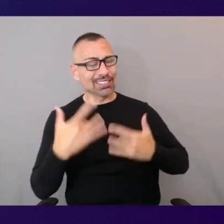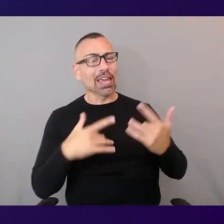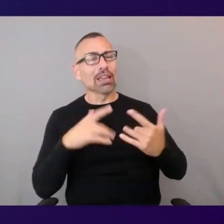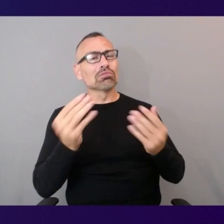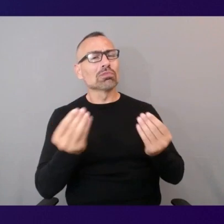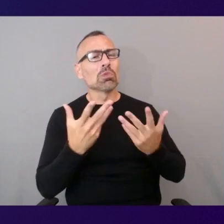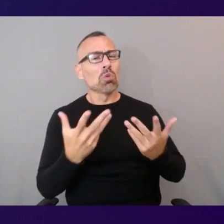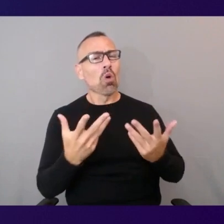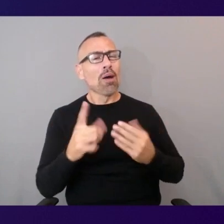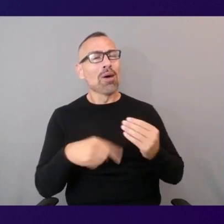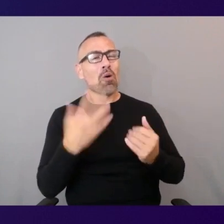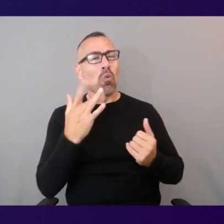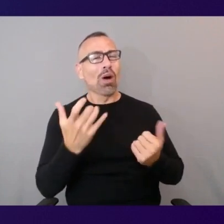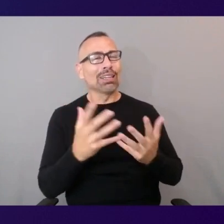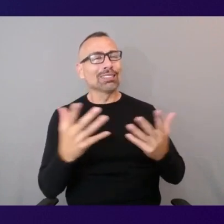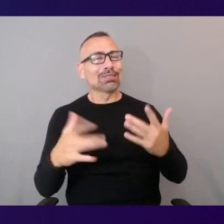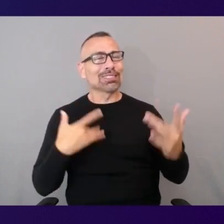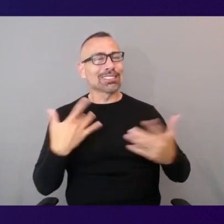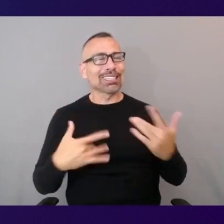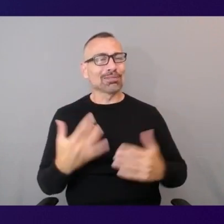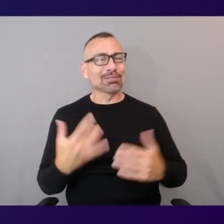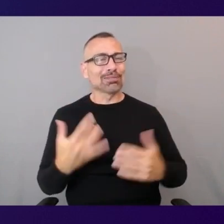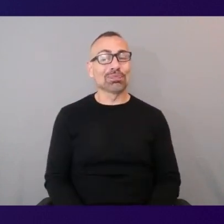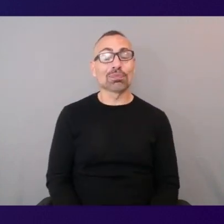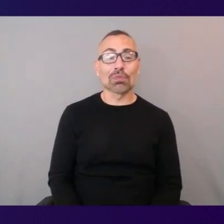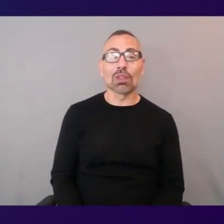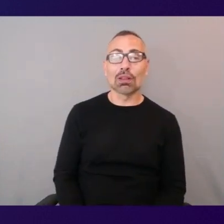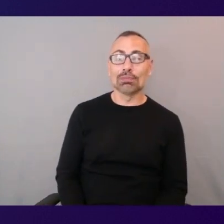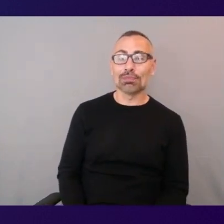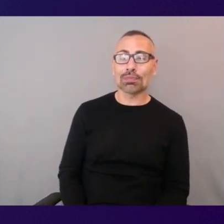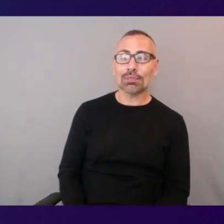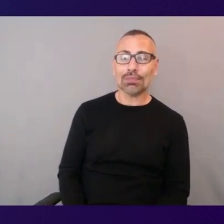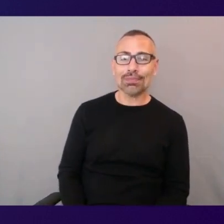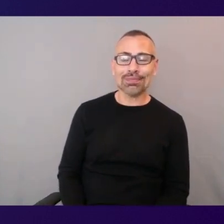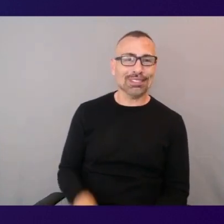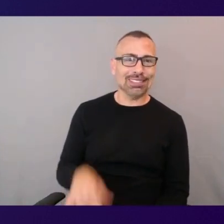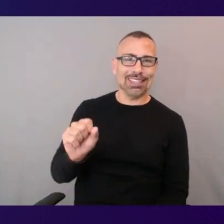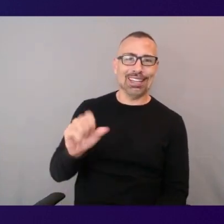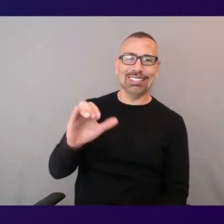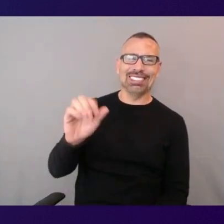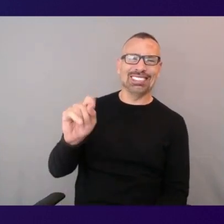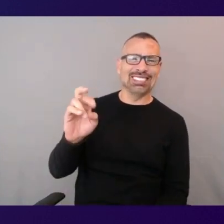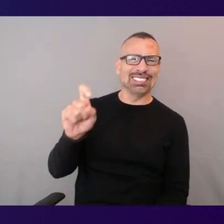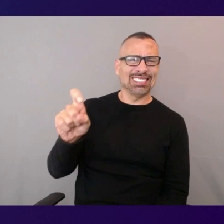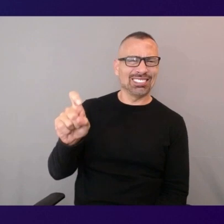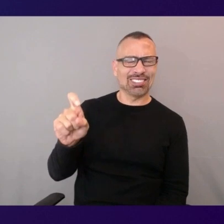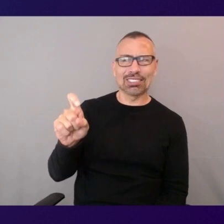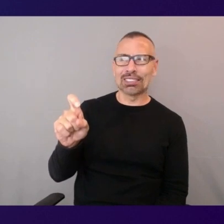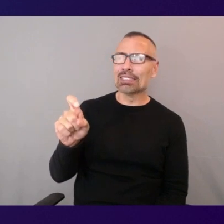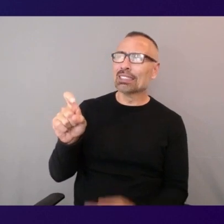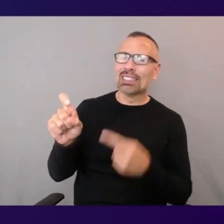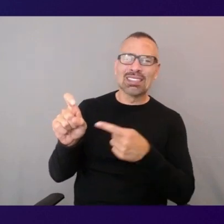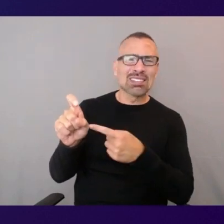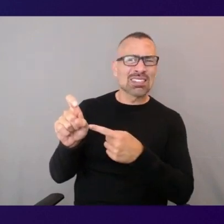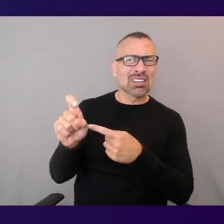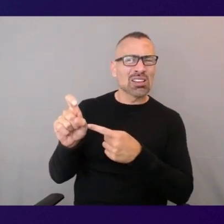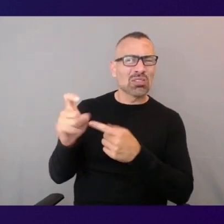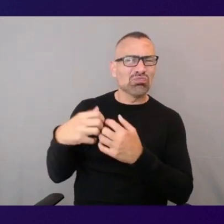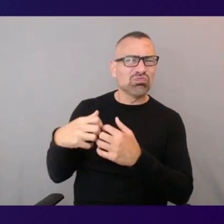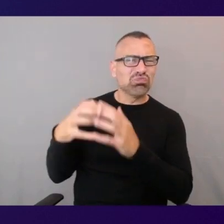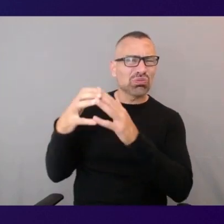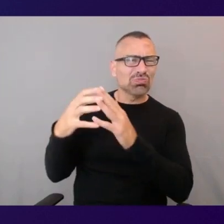why it's so exciting, Andrew? Yeah, Citrix. God, it's been 30-something years. I think Citrix has been around for. Wow. So they